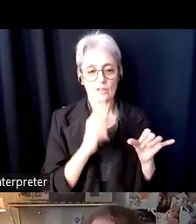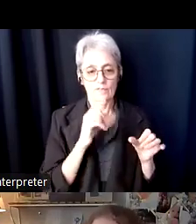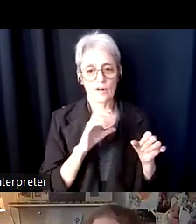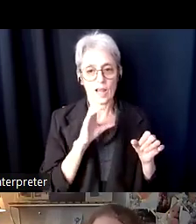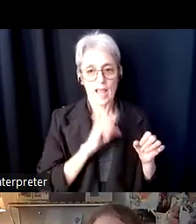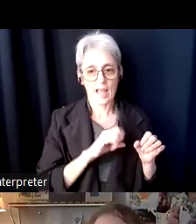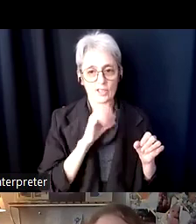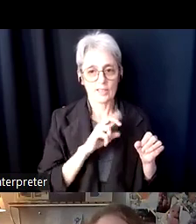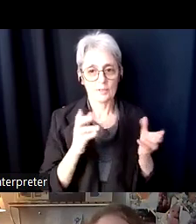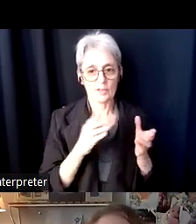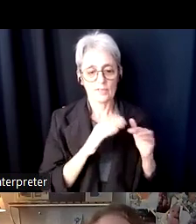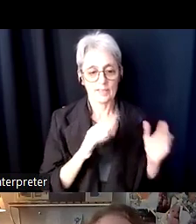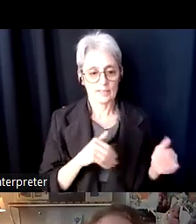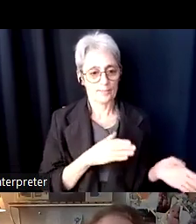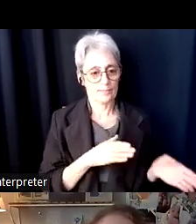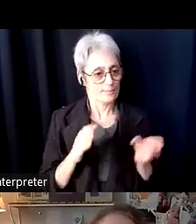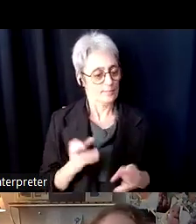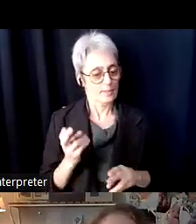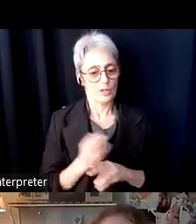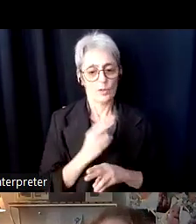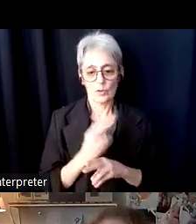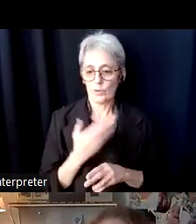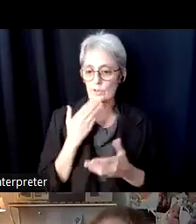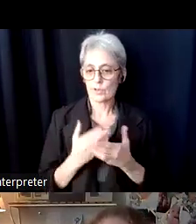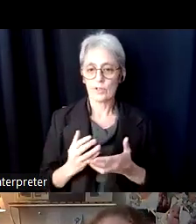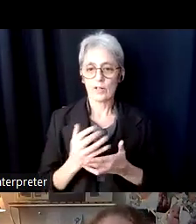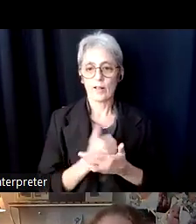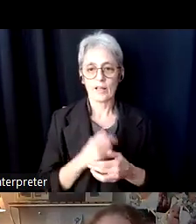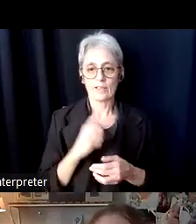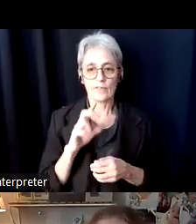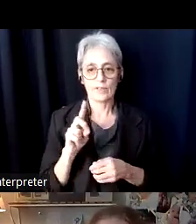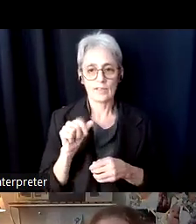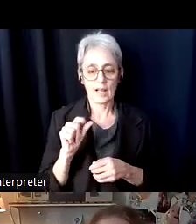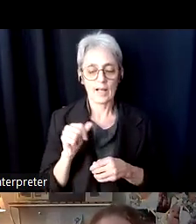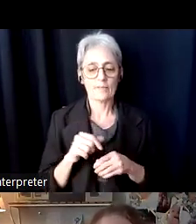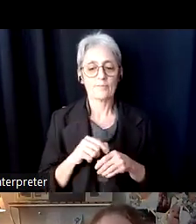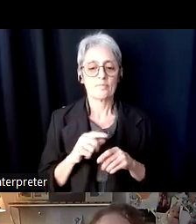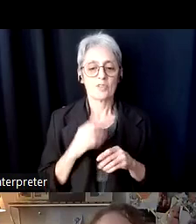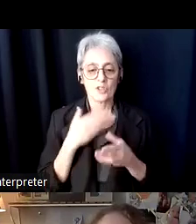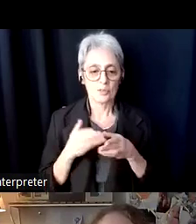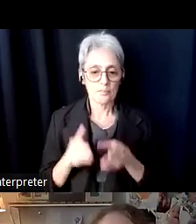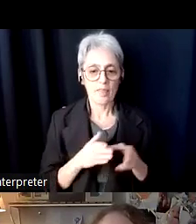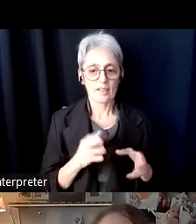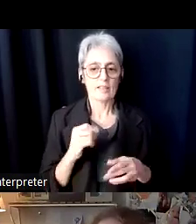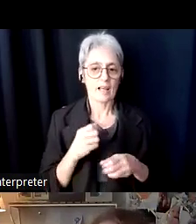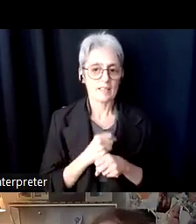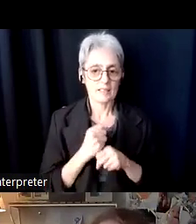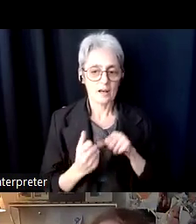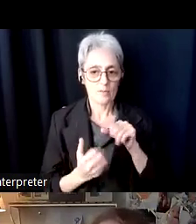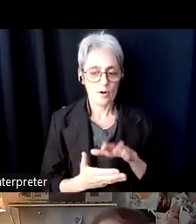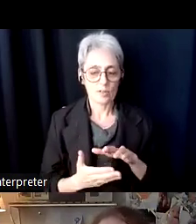systems, to use valid and reliable data collection methods and statistical techniques so that we can capture and